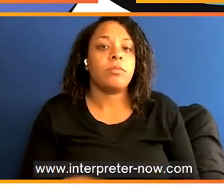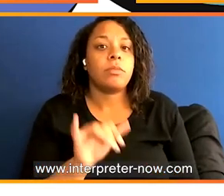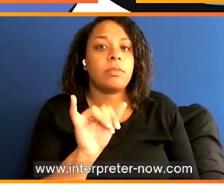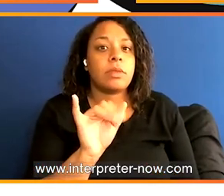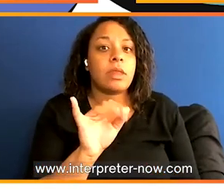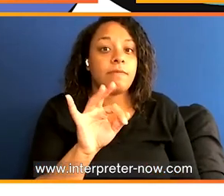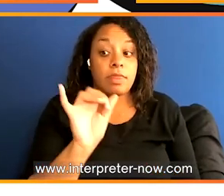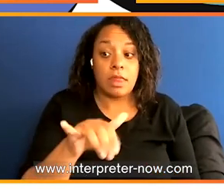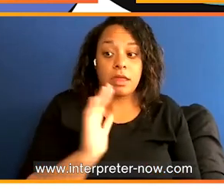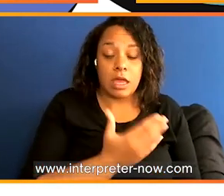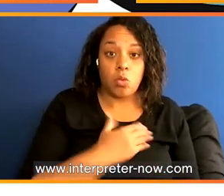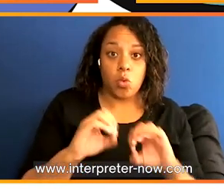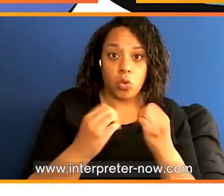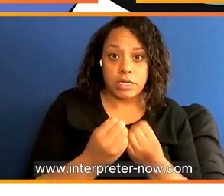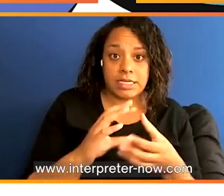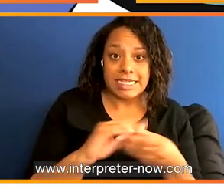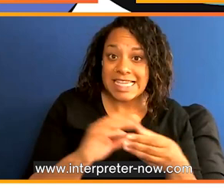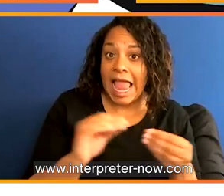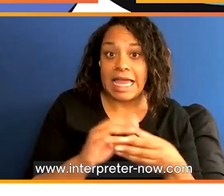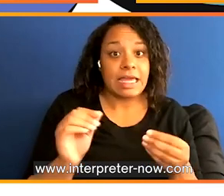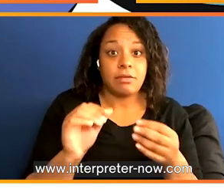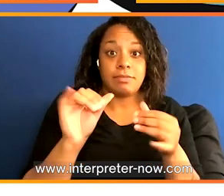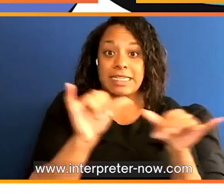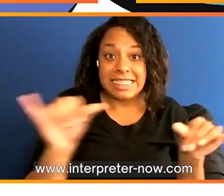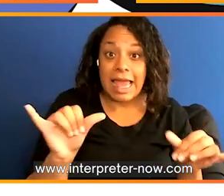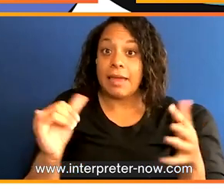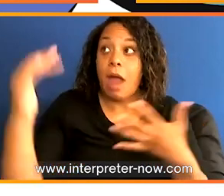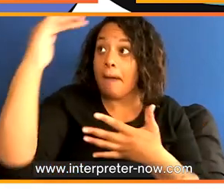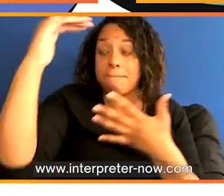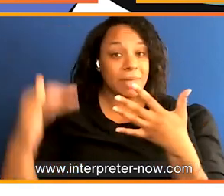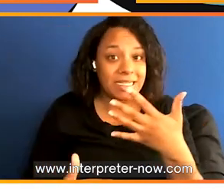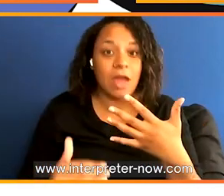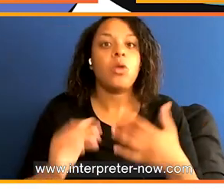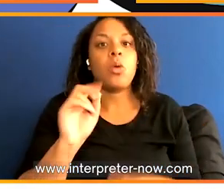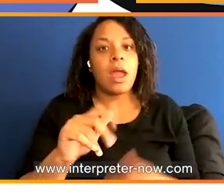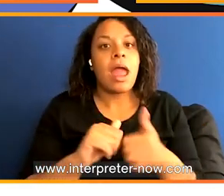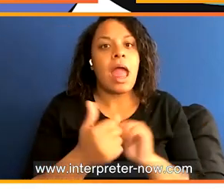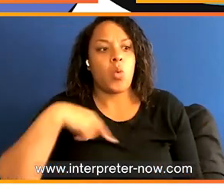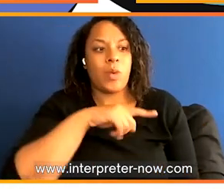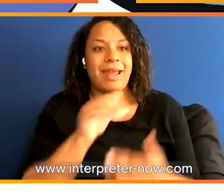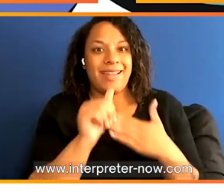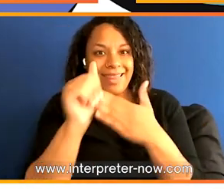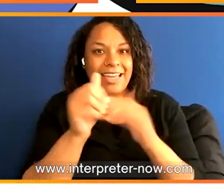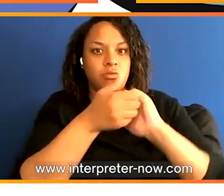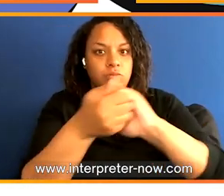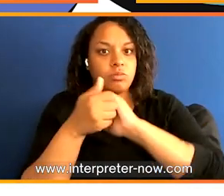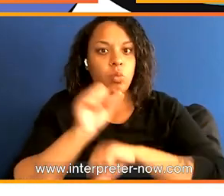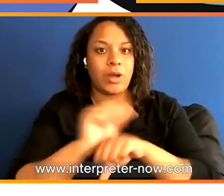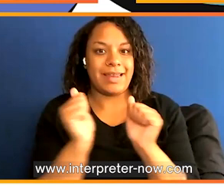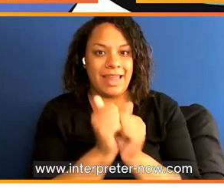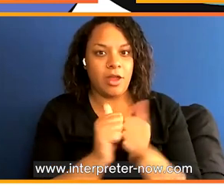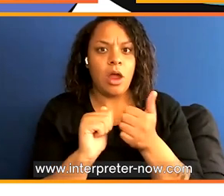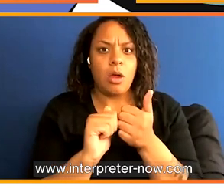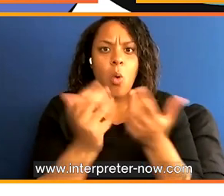this is what our organization is saying up and down the organization, then how do we as leaders work together? What